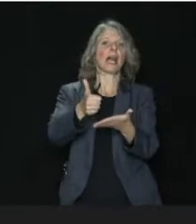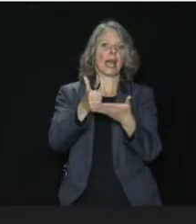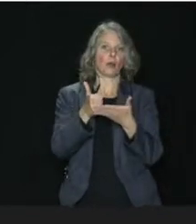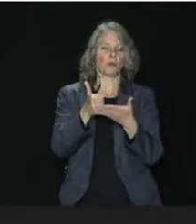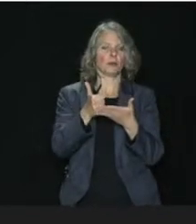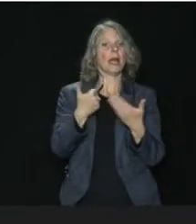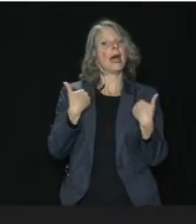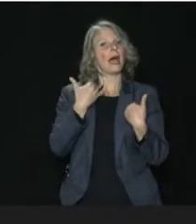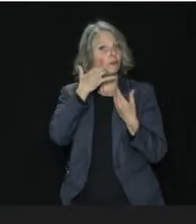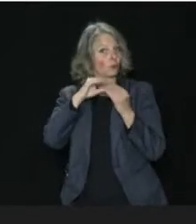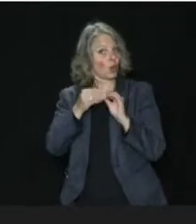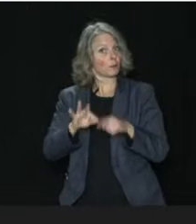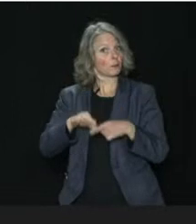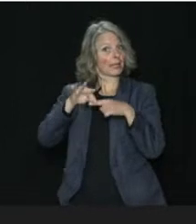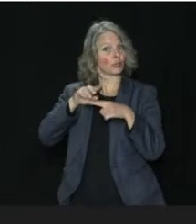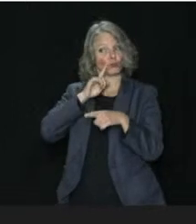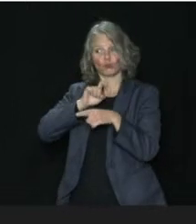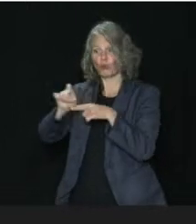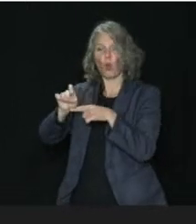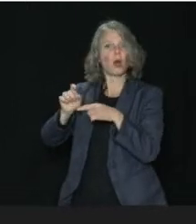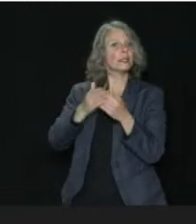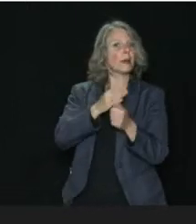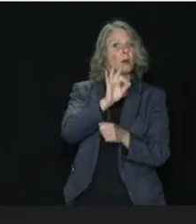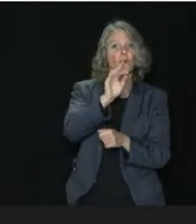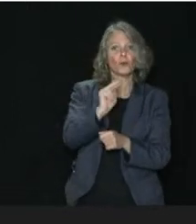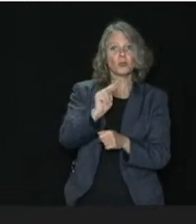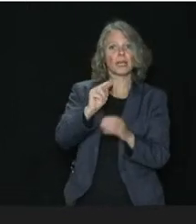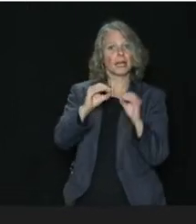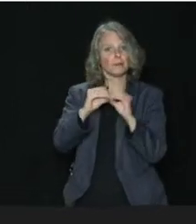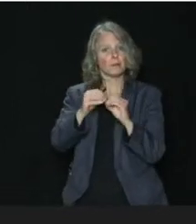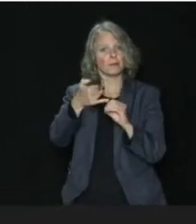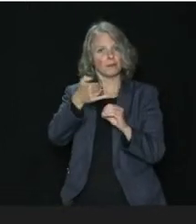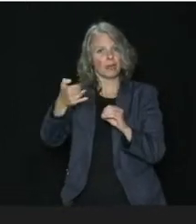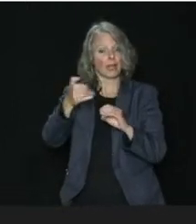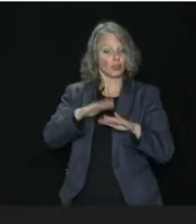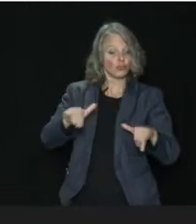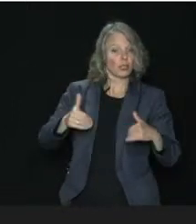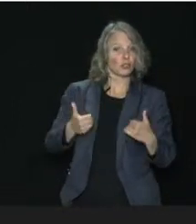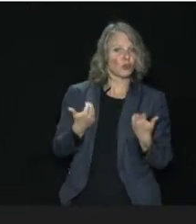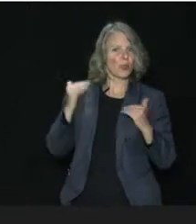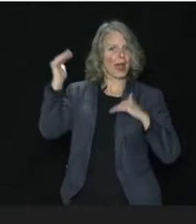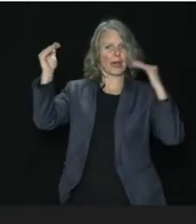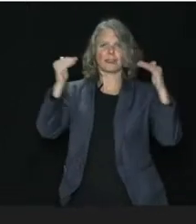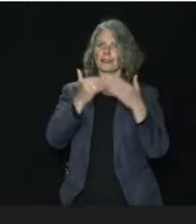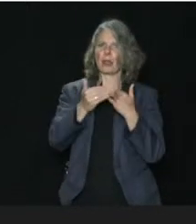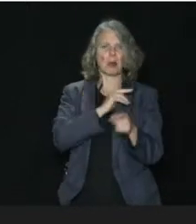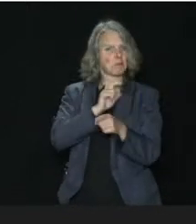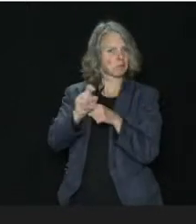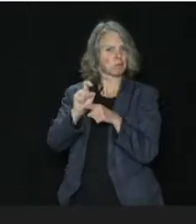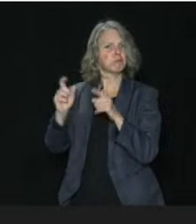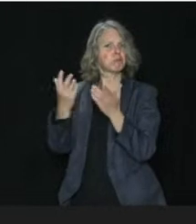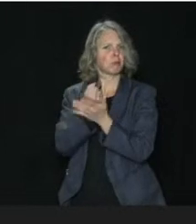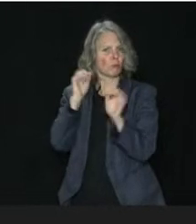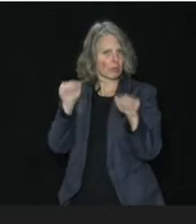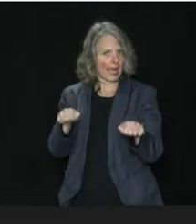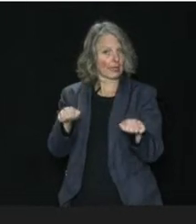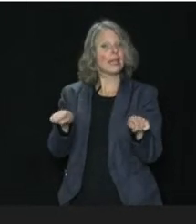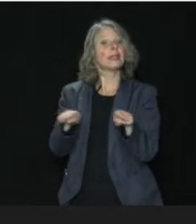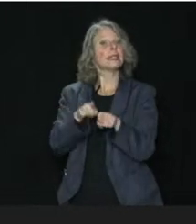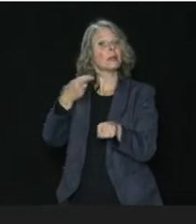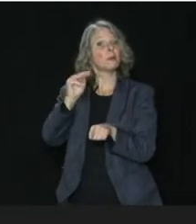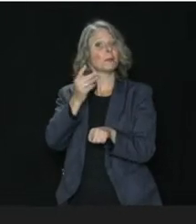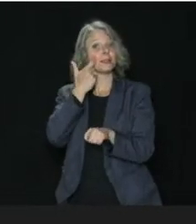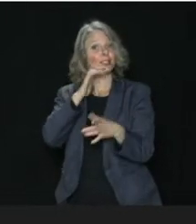for everyone, First Nations, Inuit, Métis, children, youth, or adults. As the Prime Minister said, you can reach them by calling